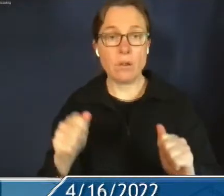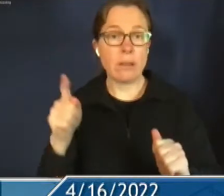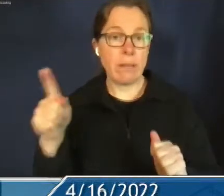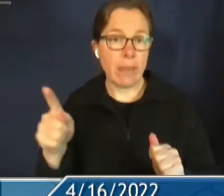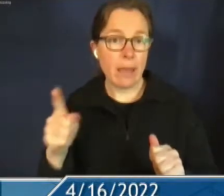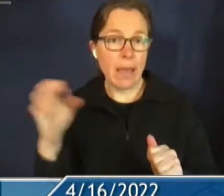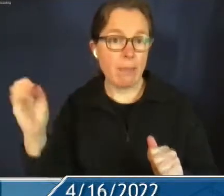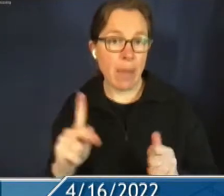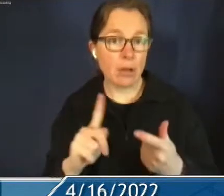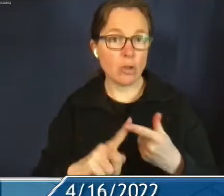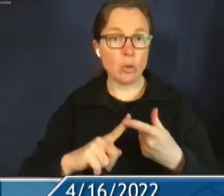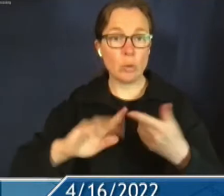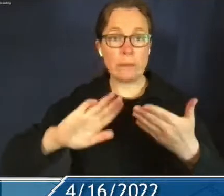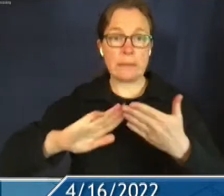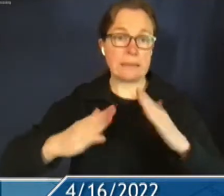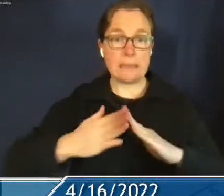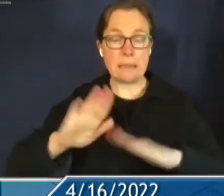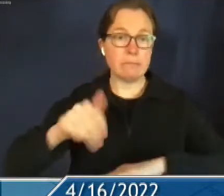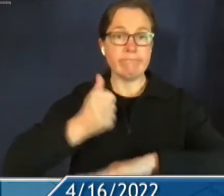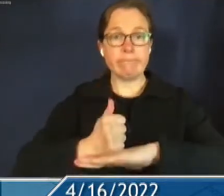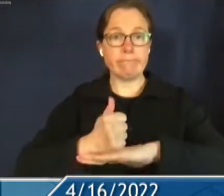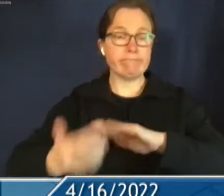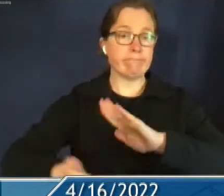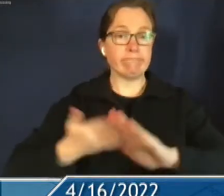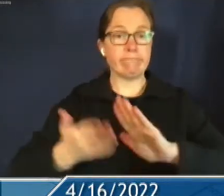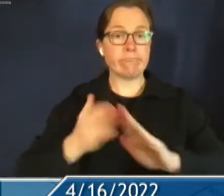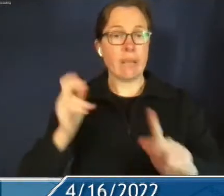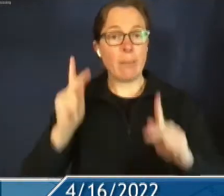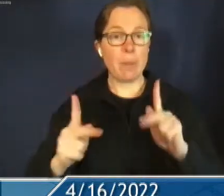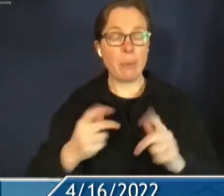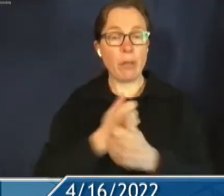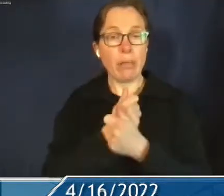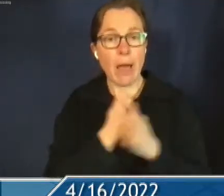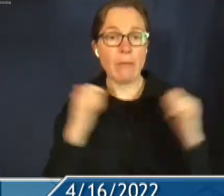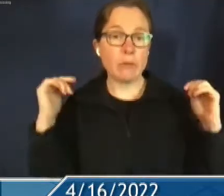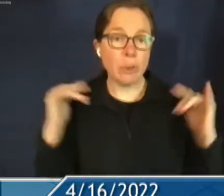of our city to a place people love to come. Thank you.